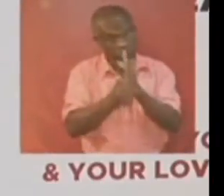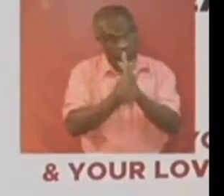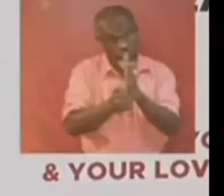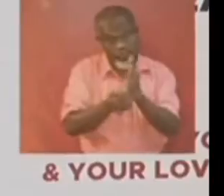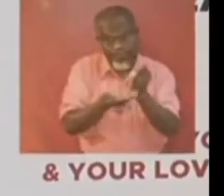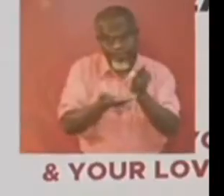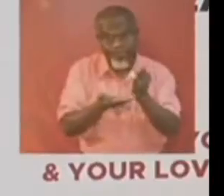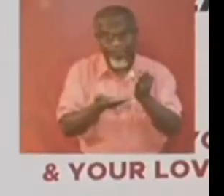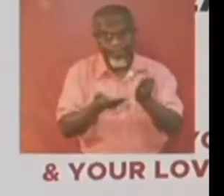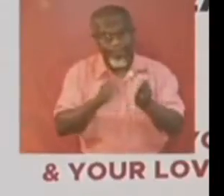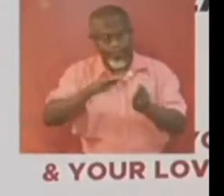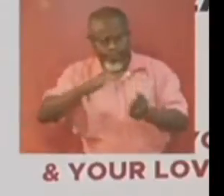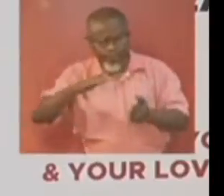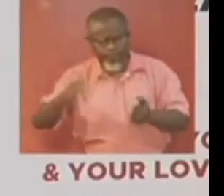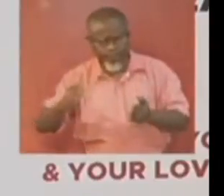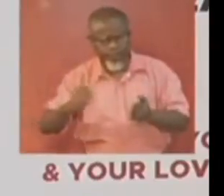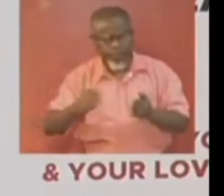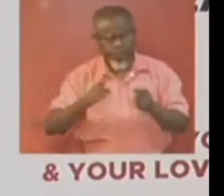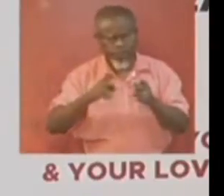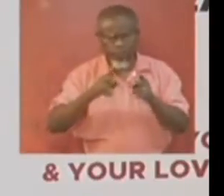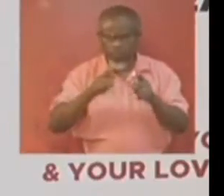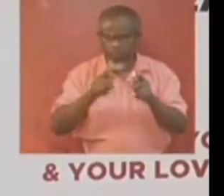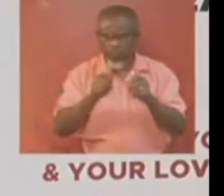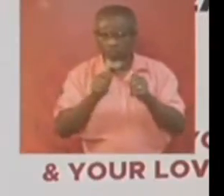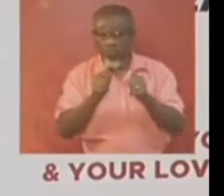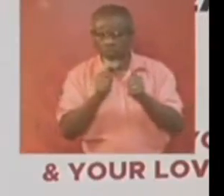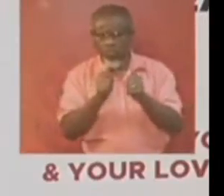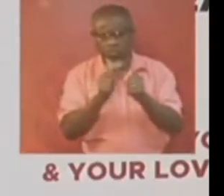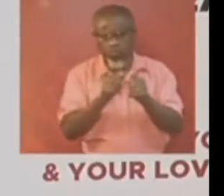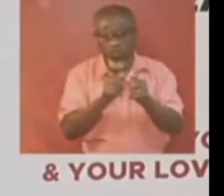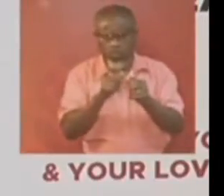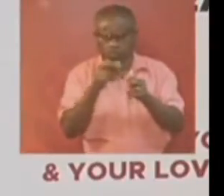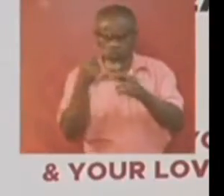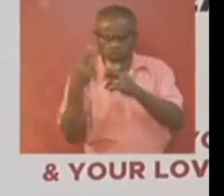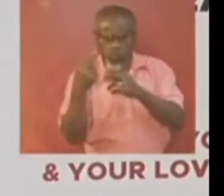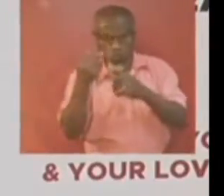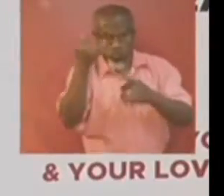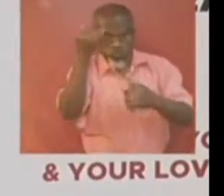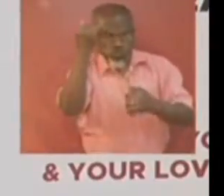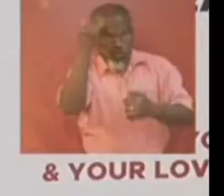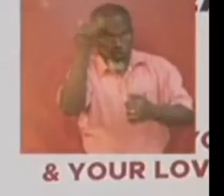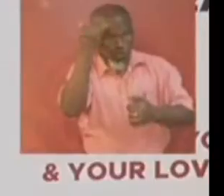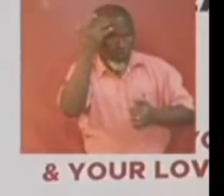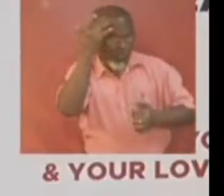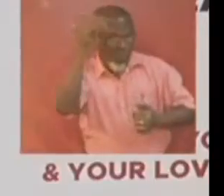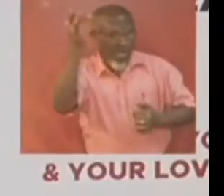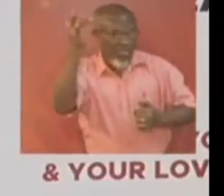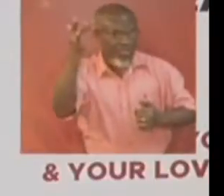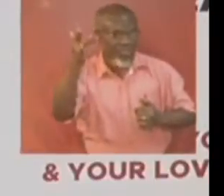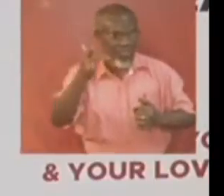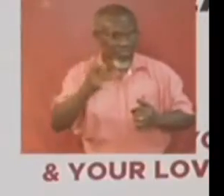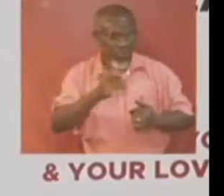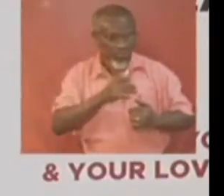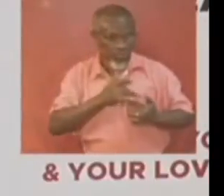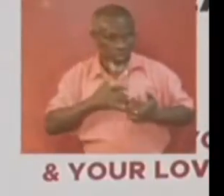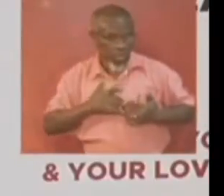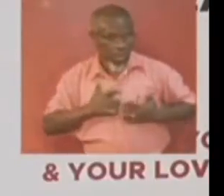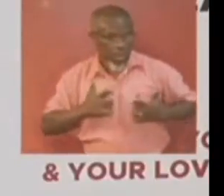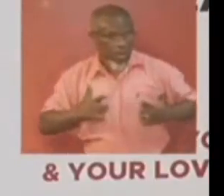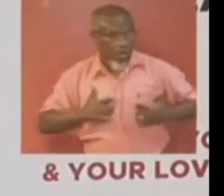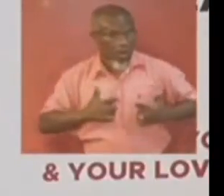on persons with specialties in pulmonology, intensive care,